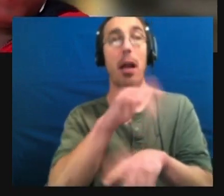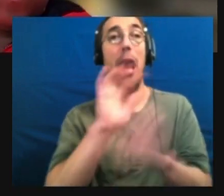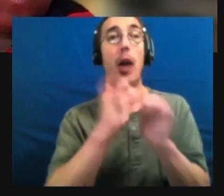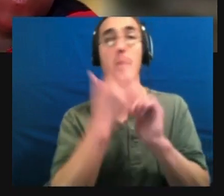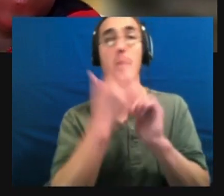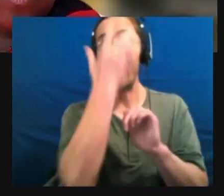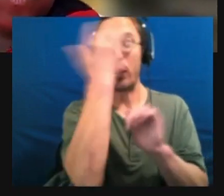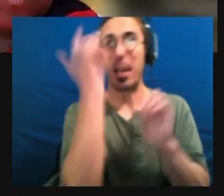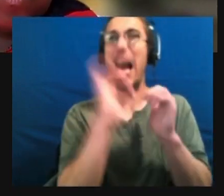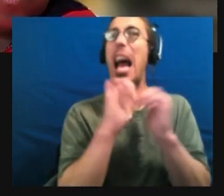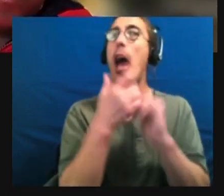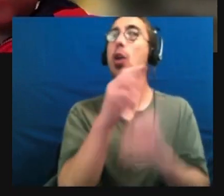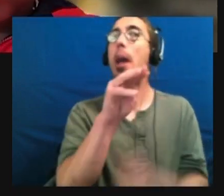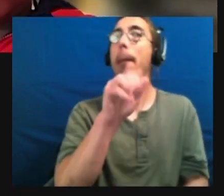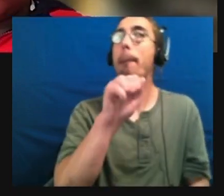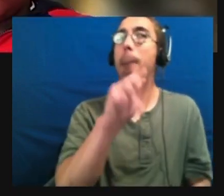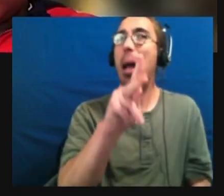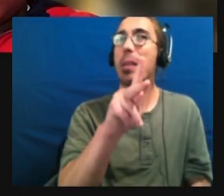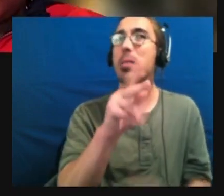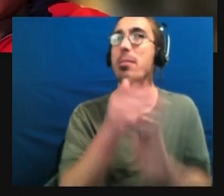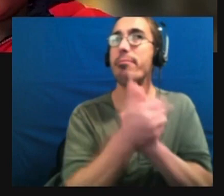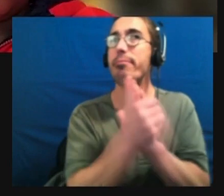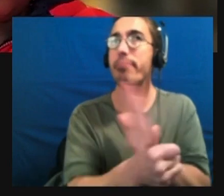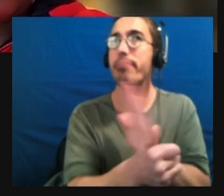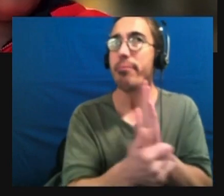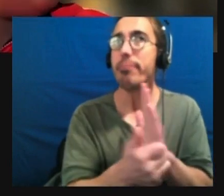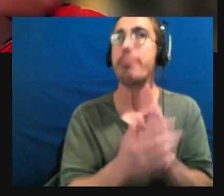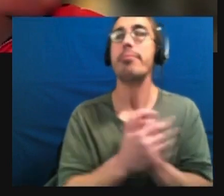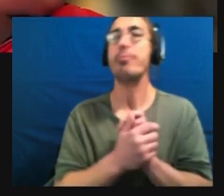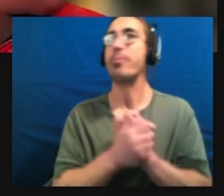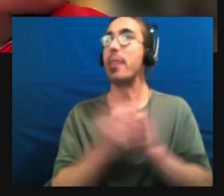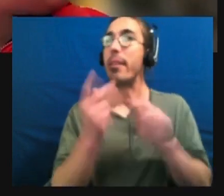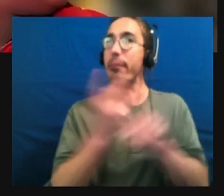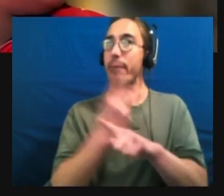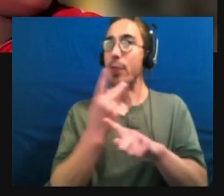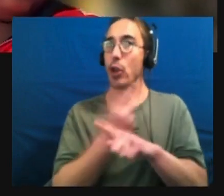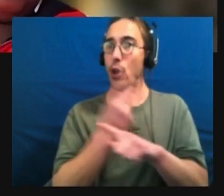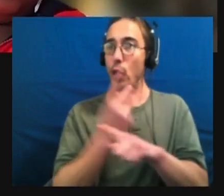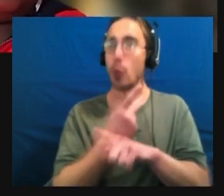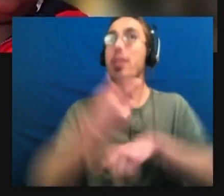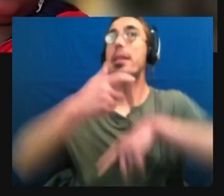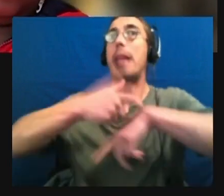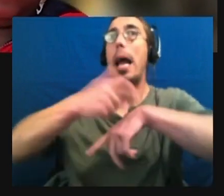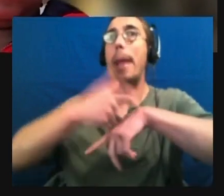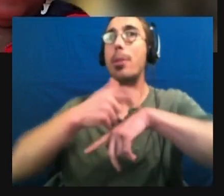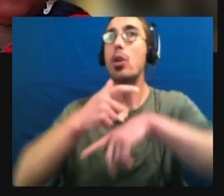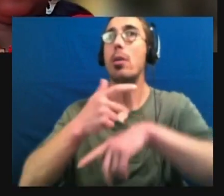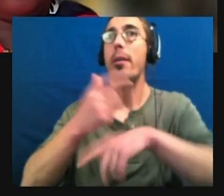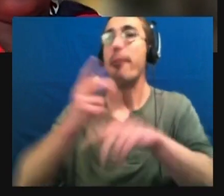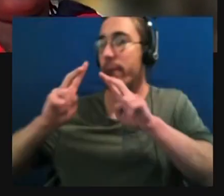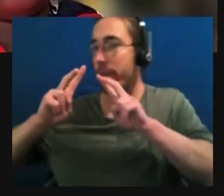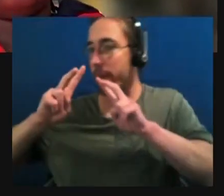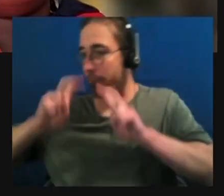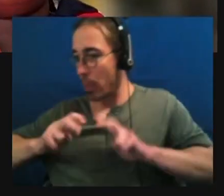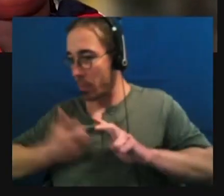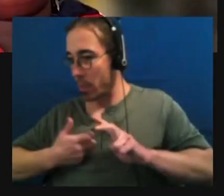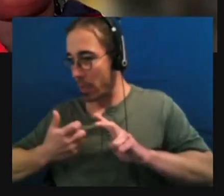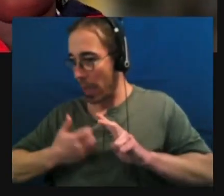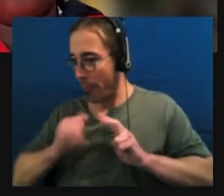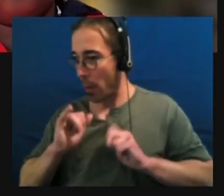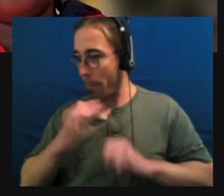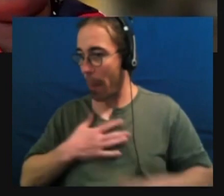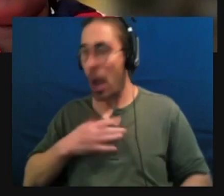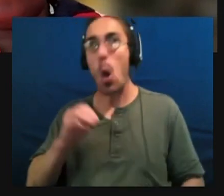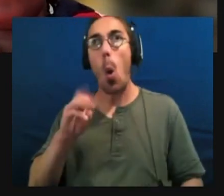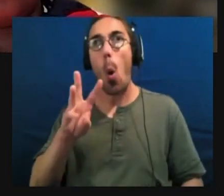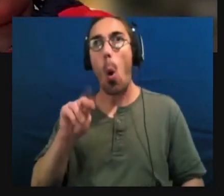I think it takes time to figure out your true identity. It's like peeling all of the sticky notes off